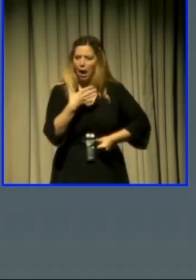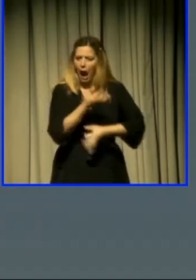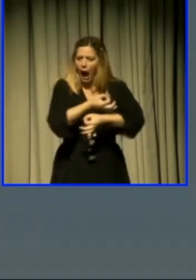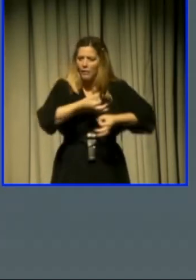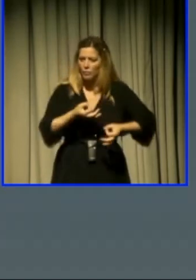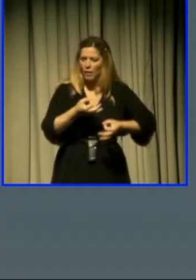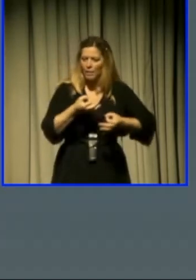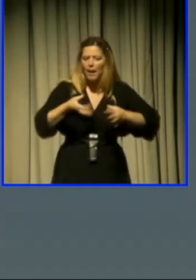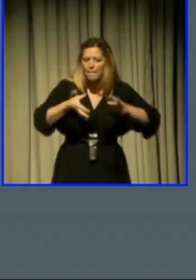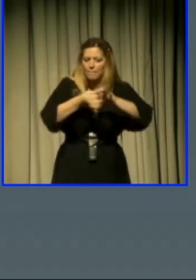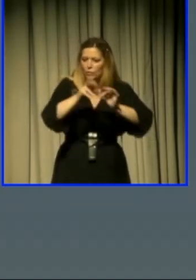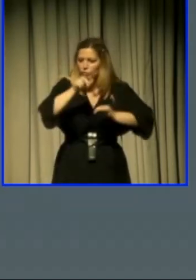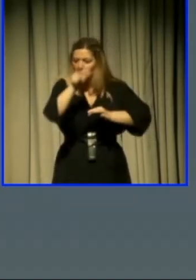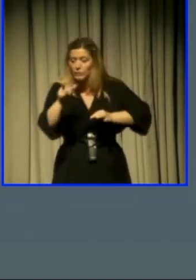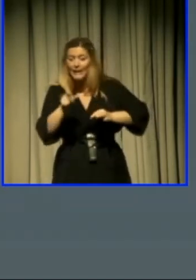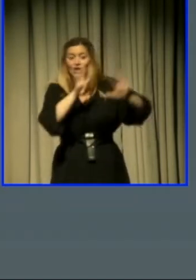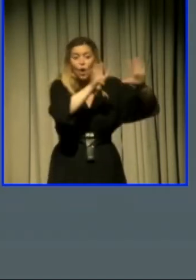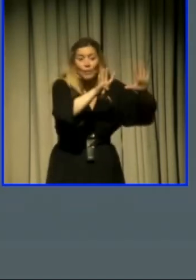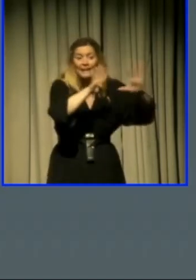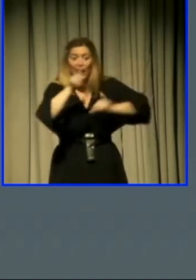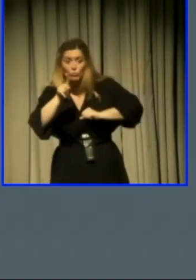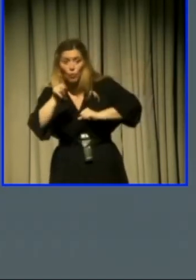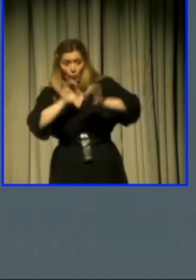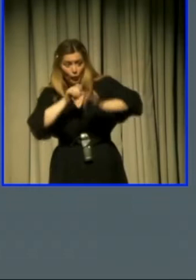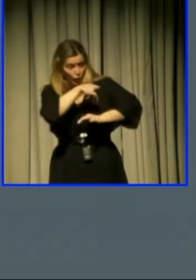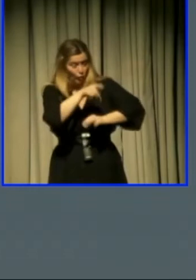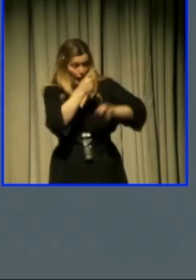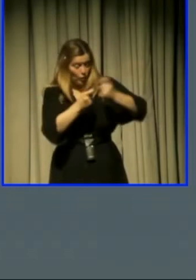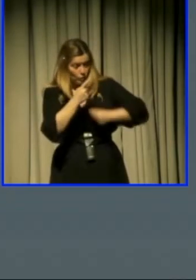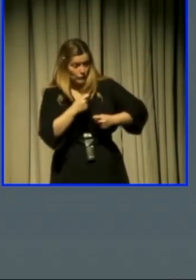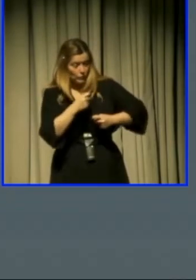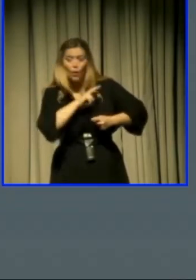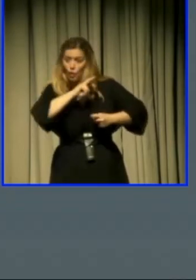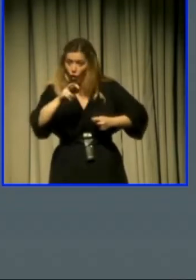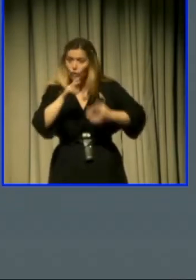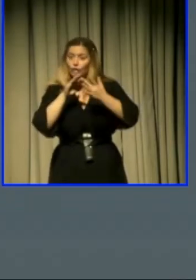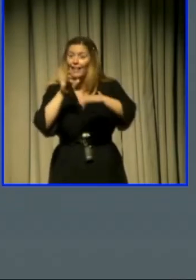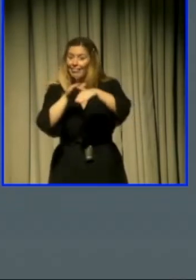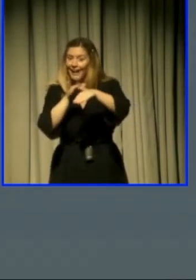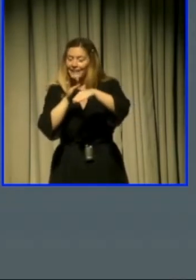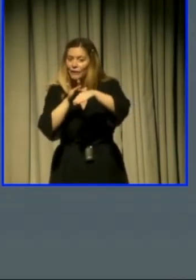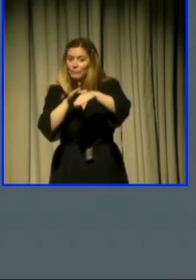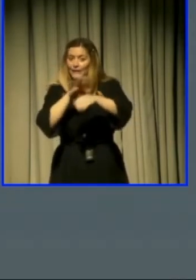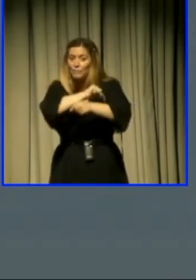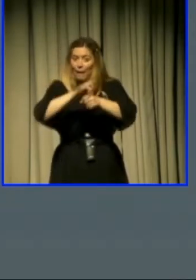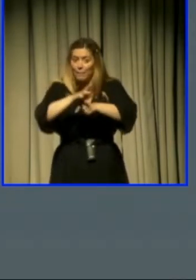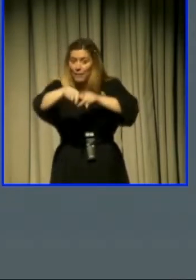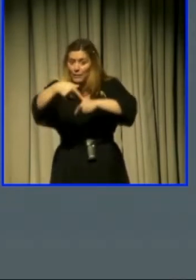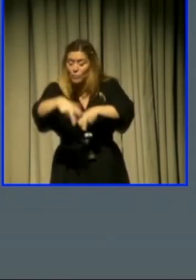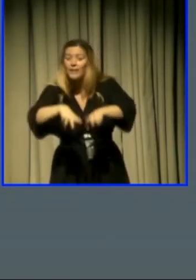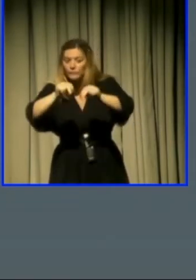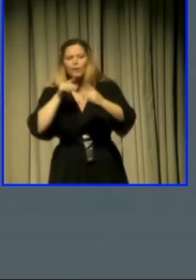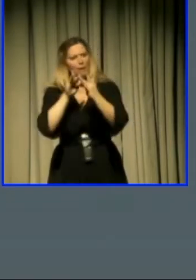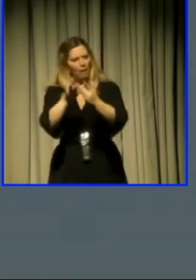others digitally post-pandemic to supplement in-person conversations. So connecting, communicating in gaming and